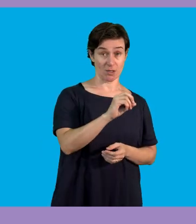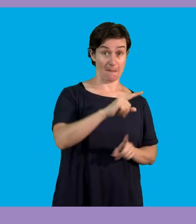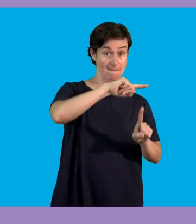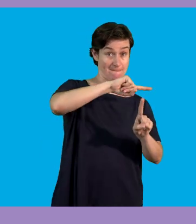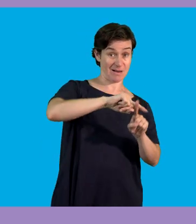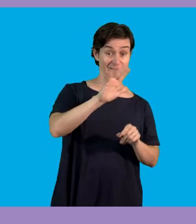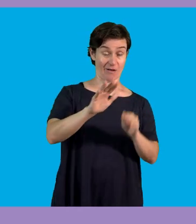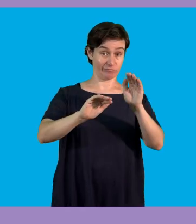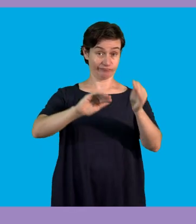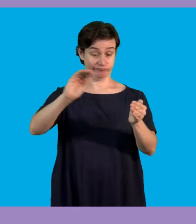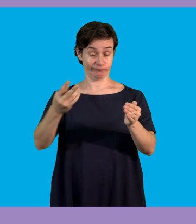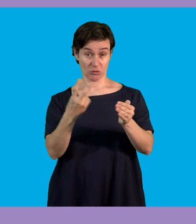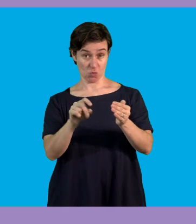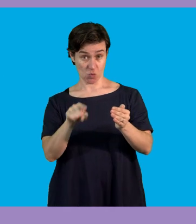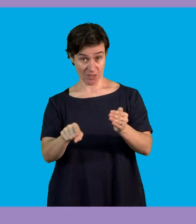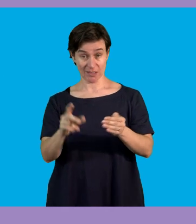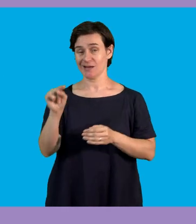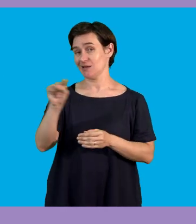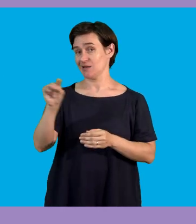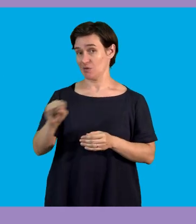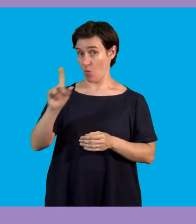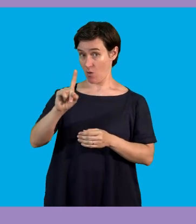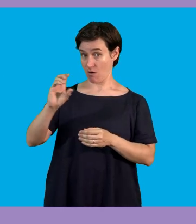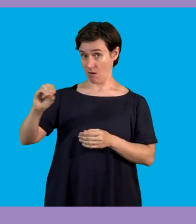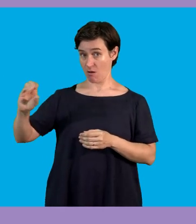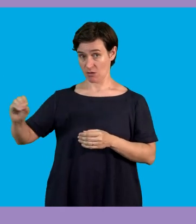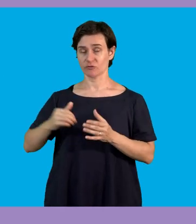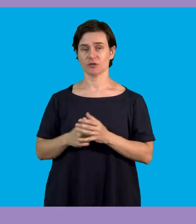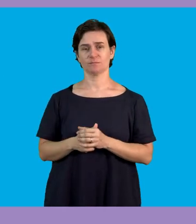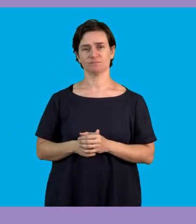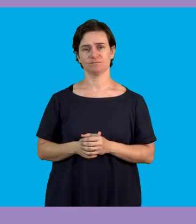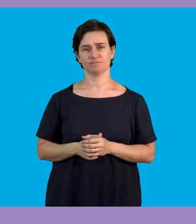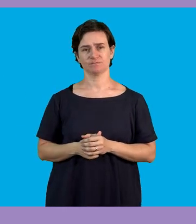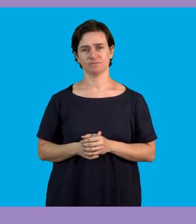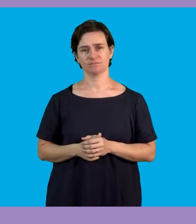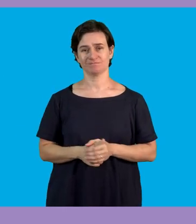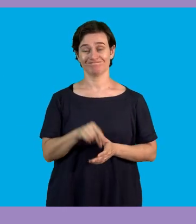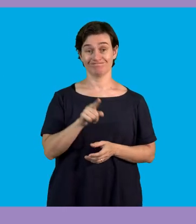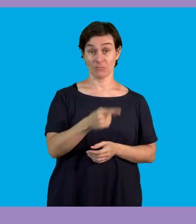20 plus 5 times 20 equals to 100.